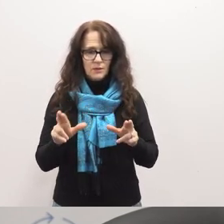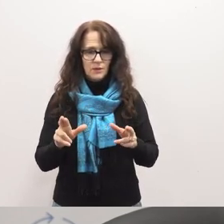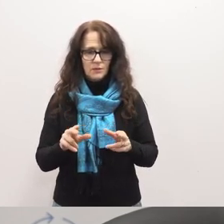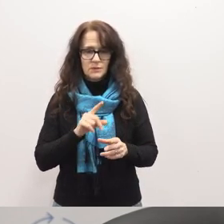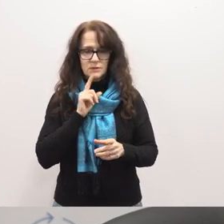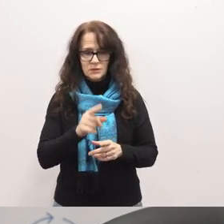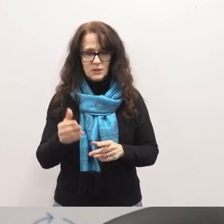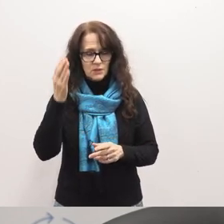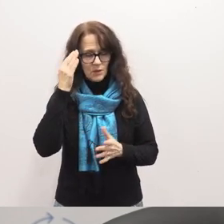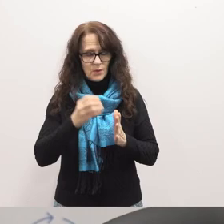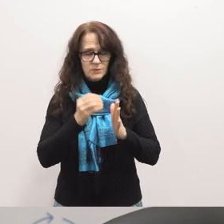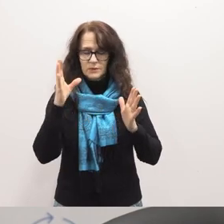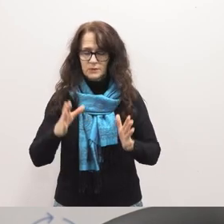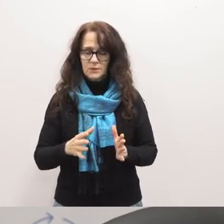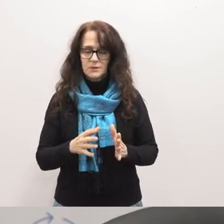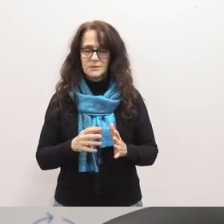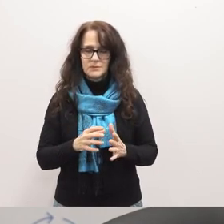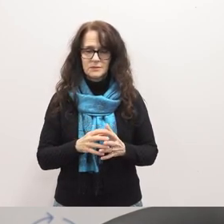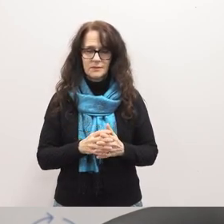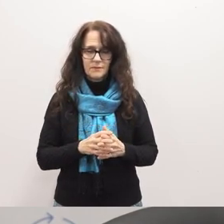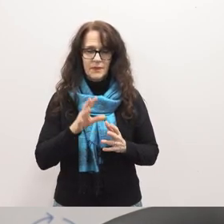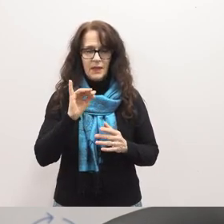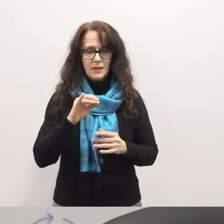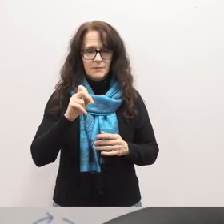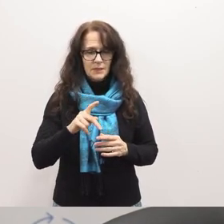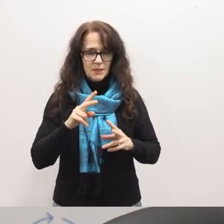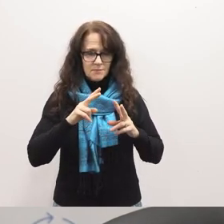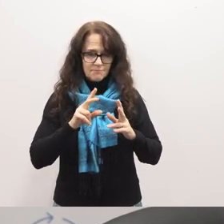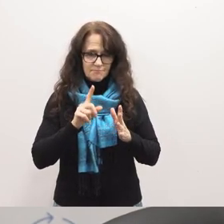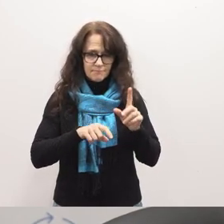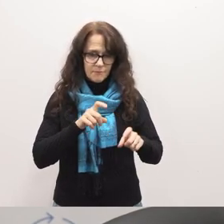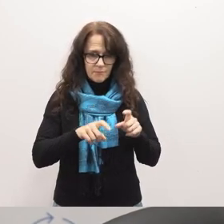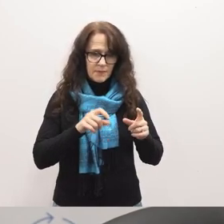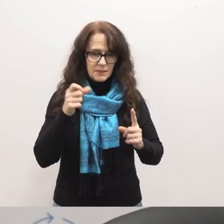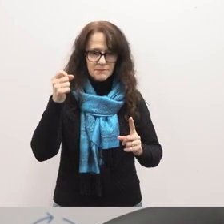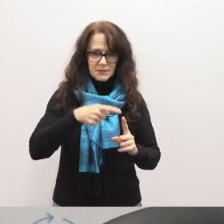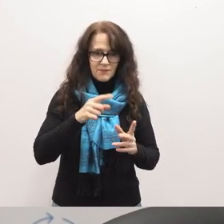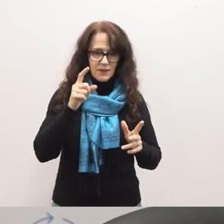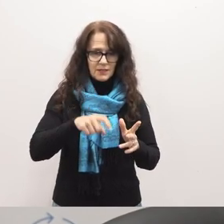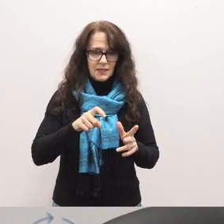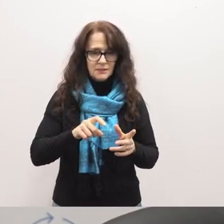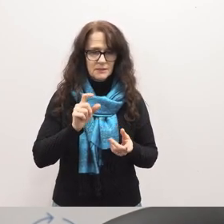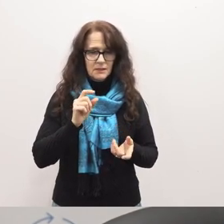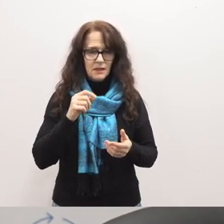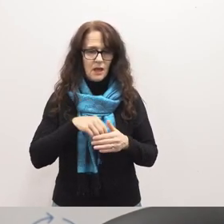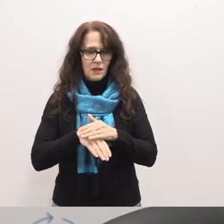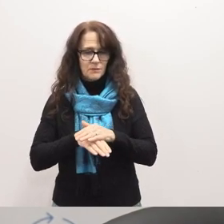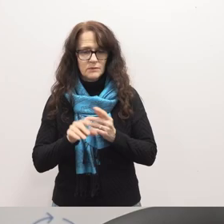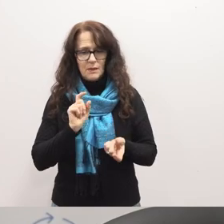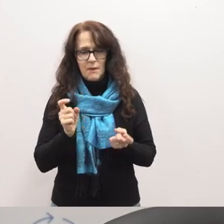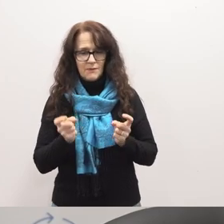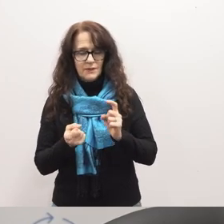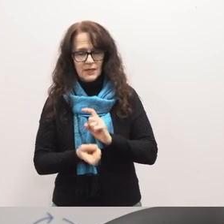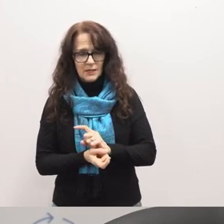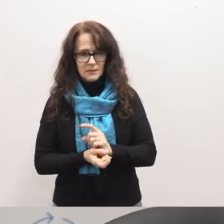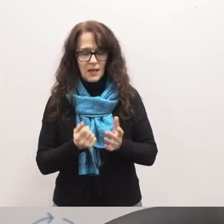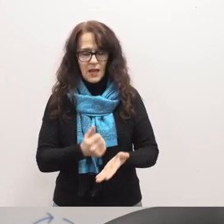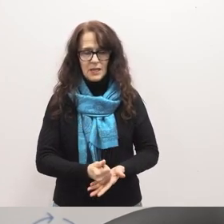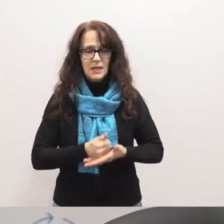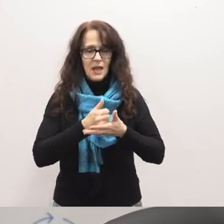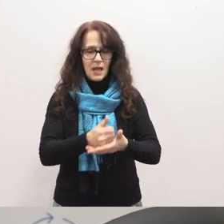gets to know the students, their IEPs and particular needs, accommodations and modifications, and